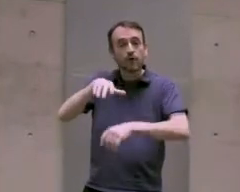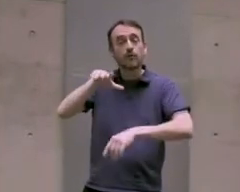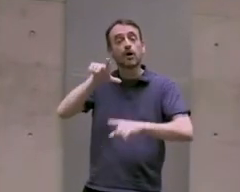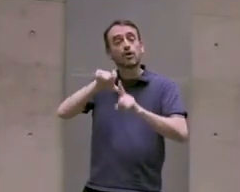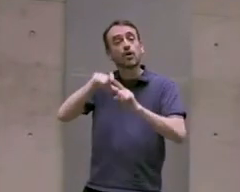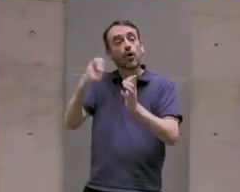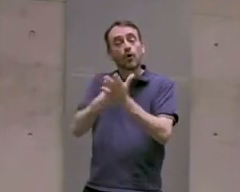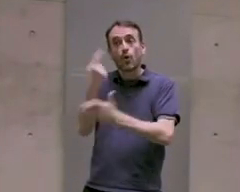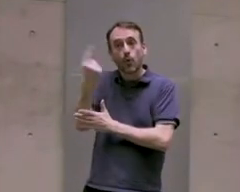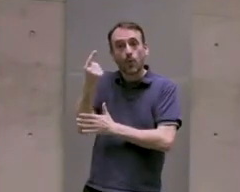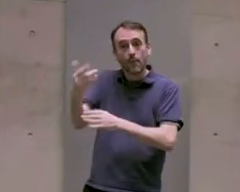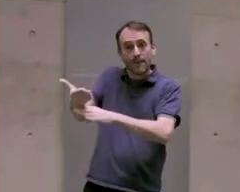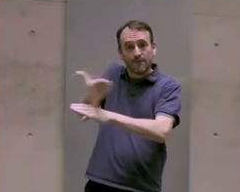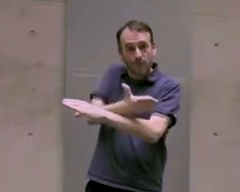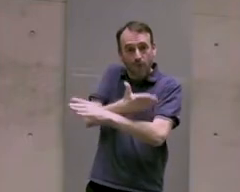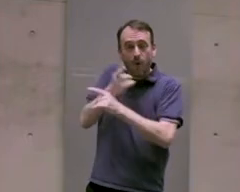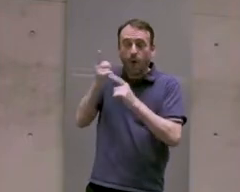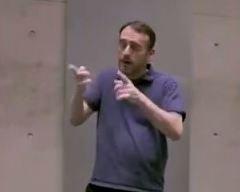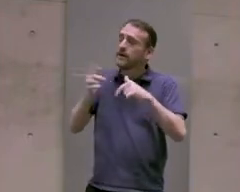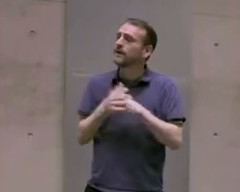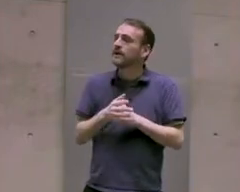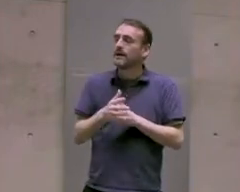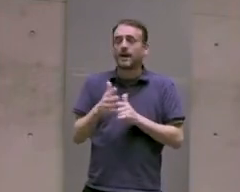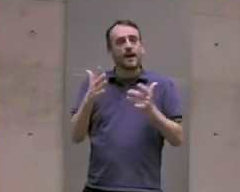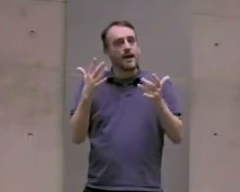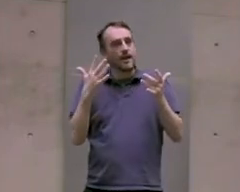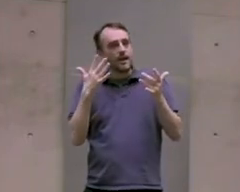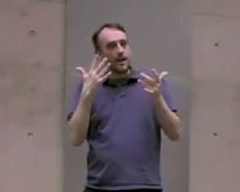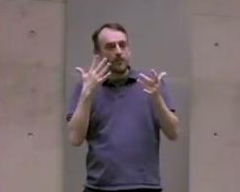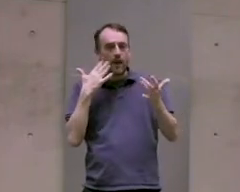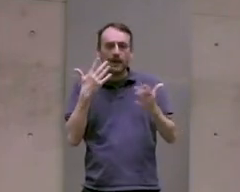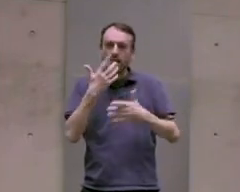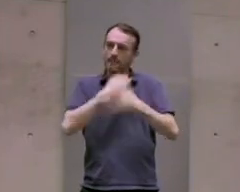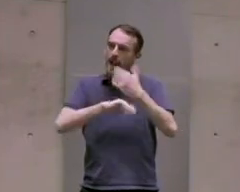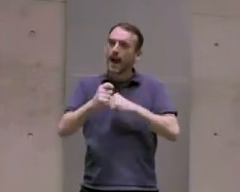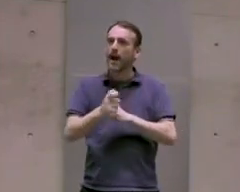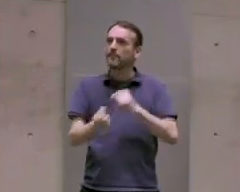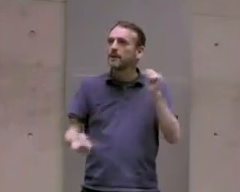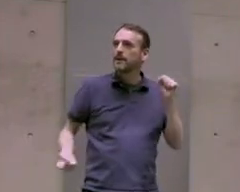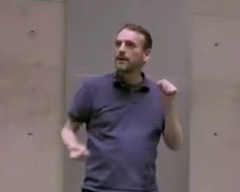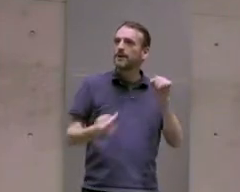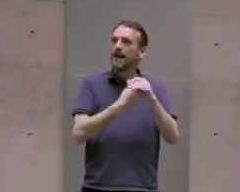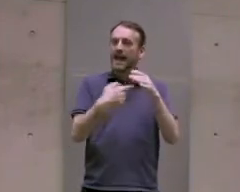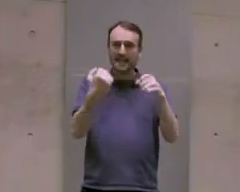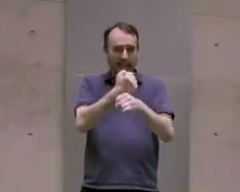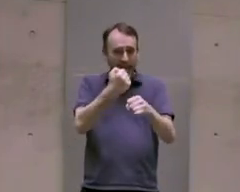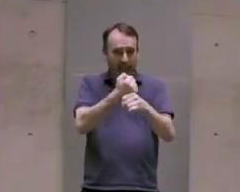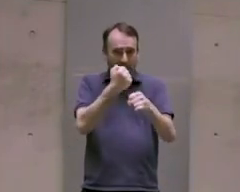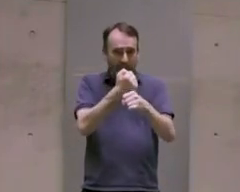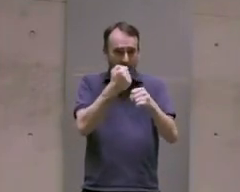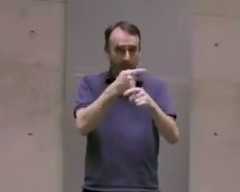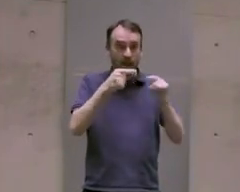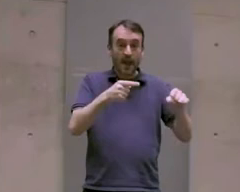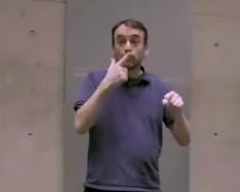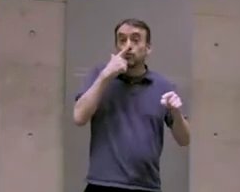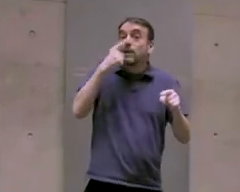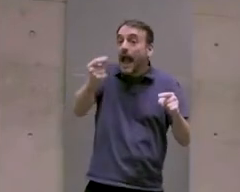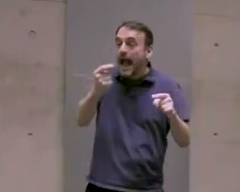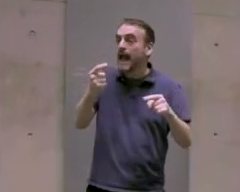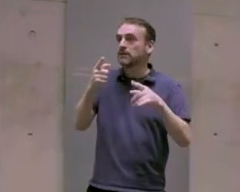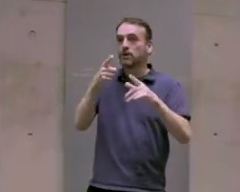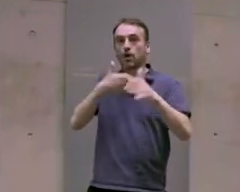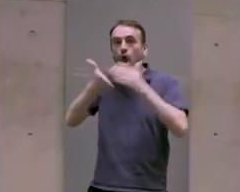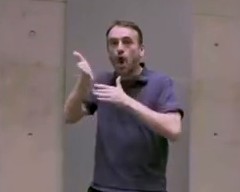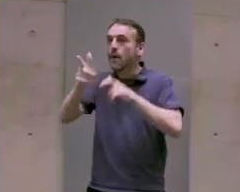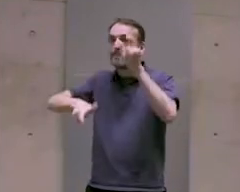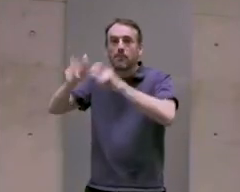interested in this as a subject. Once you've made an IP game, there's kind of interesting conversations you get to have behind closed doors with other people who've